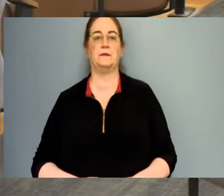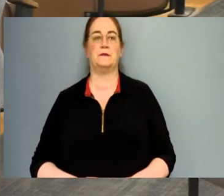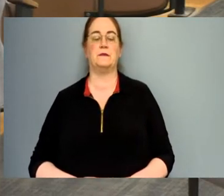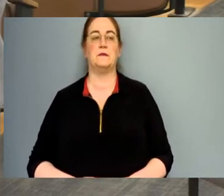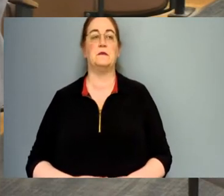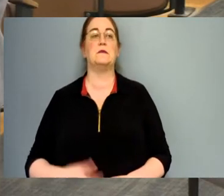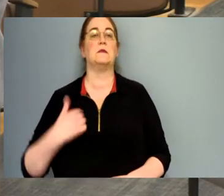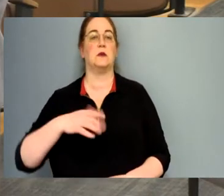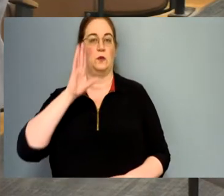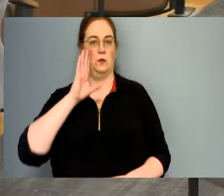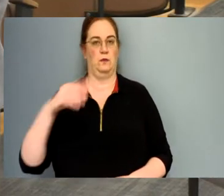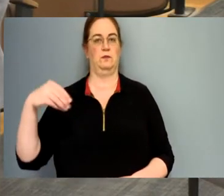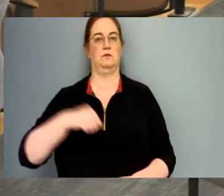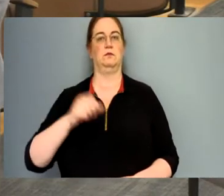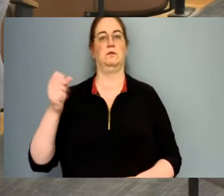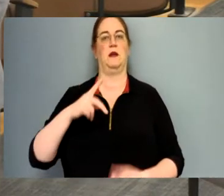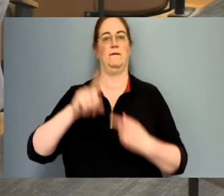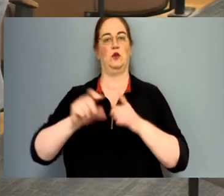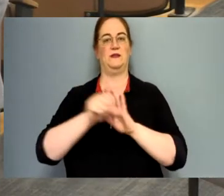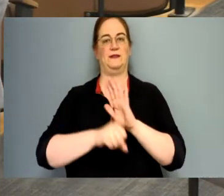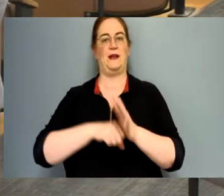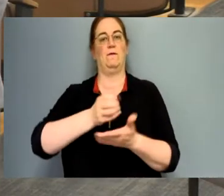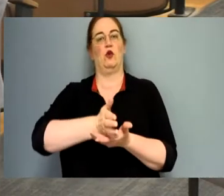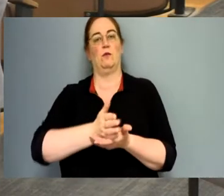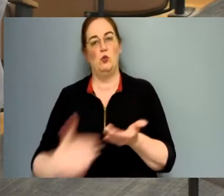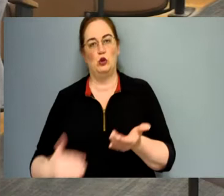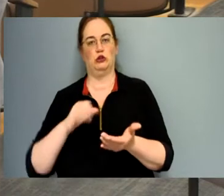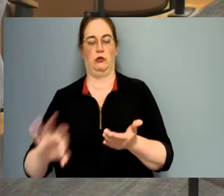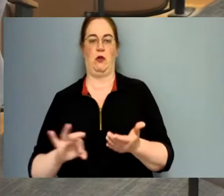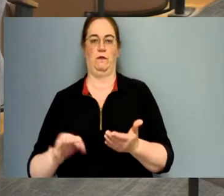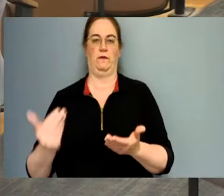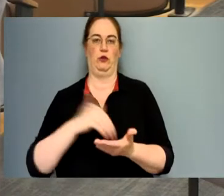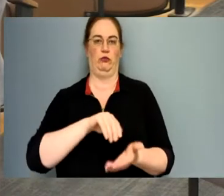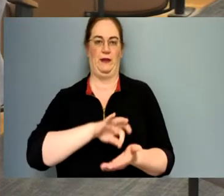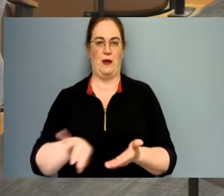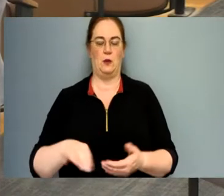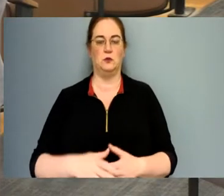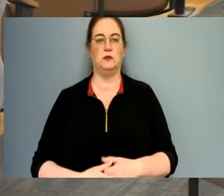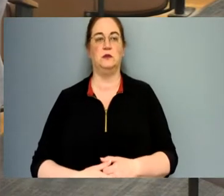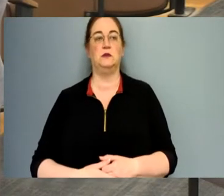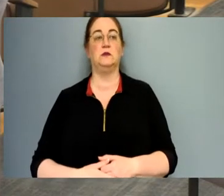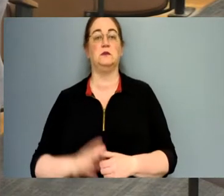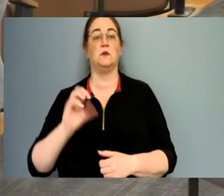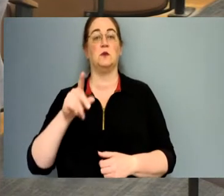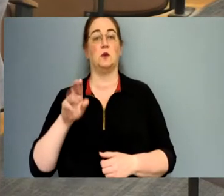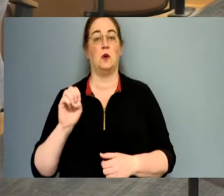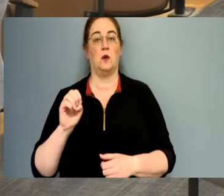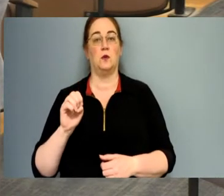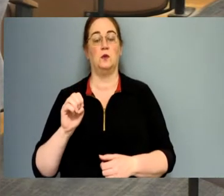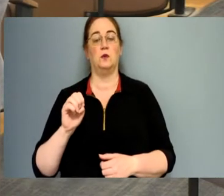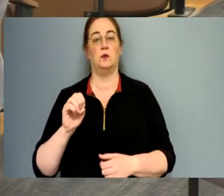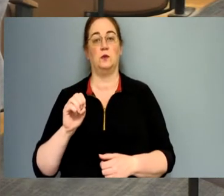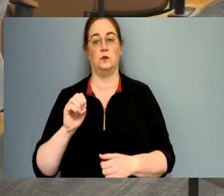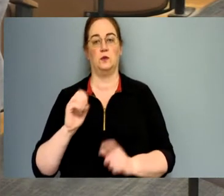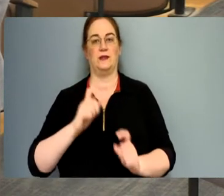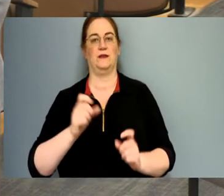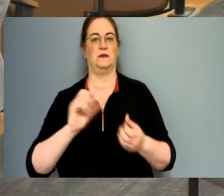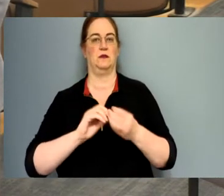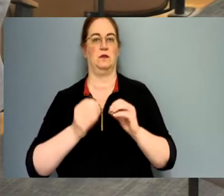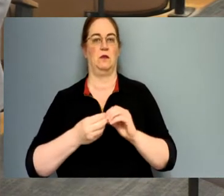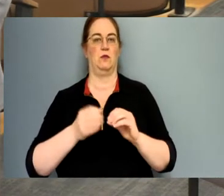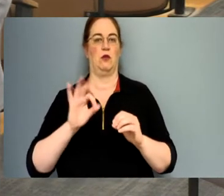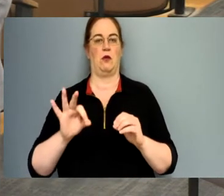we will be reimbursed by the state for a portion of the recount. The code gives the number of